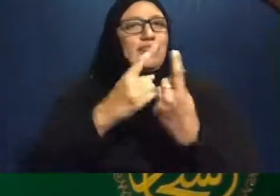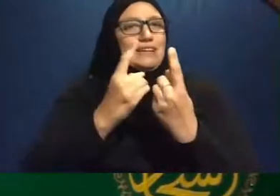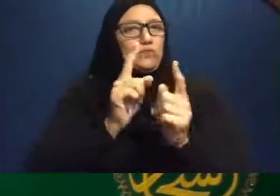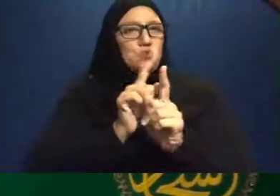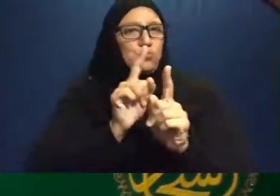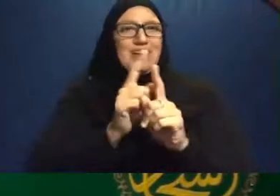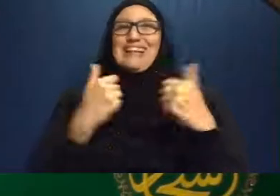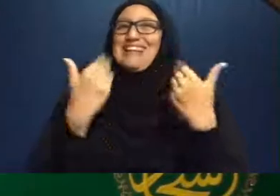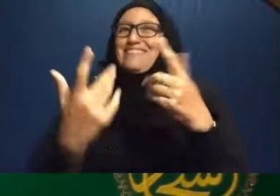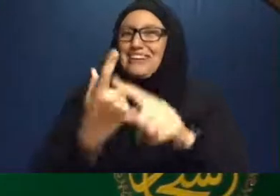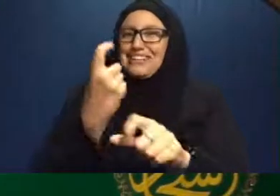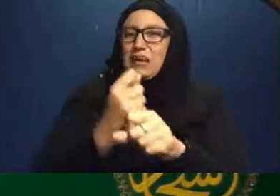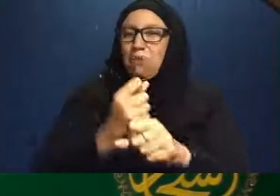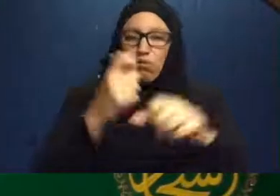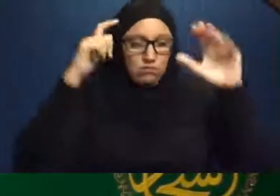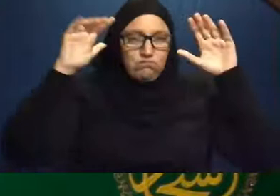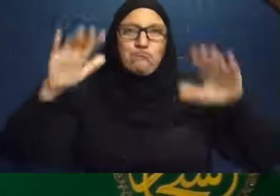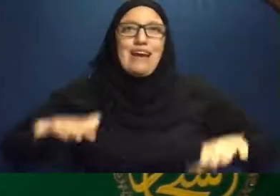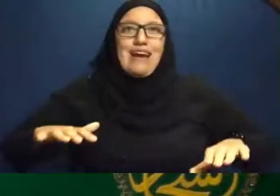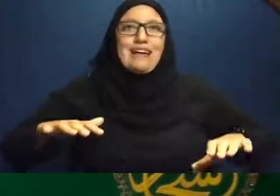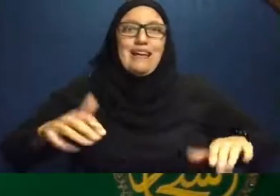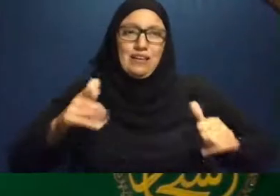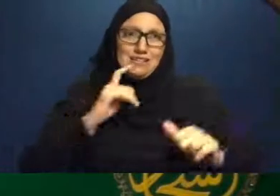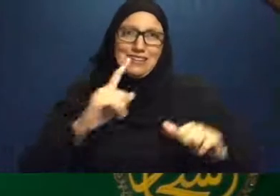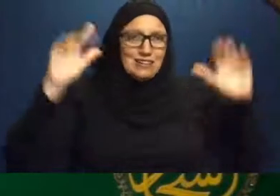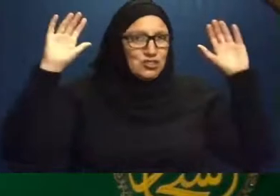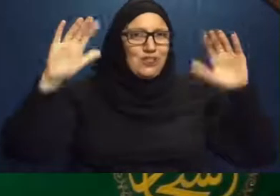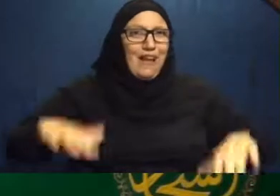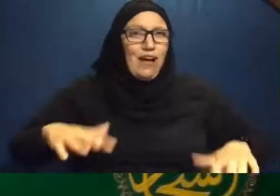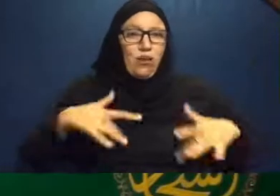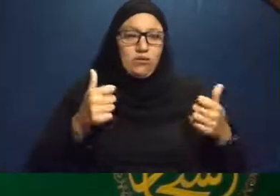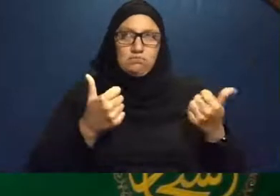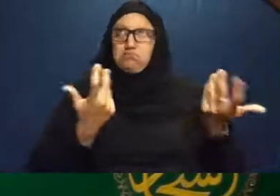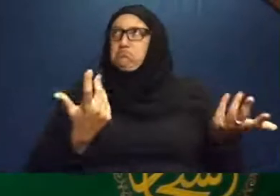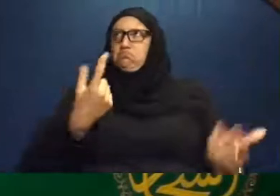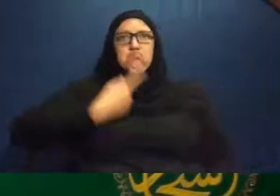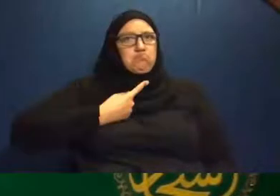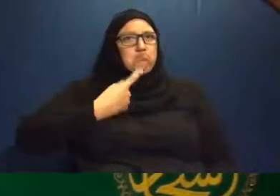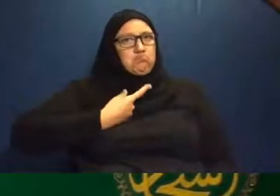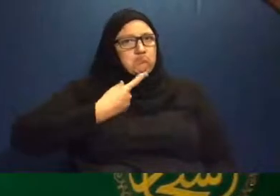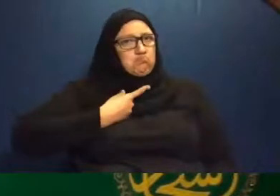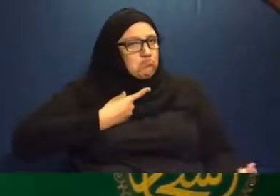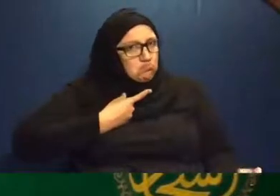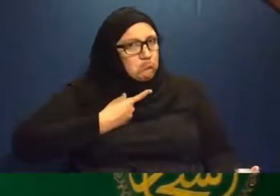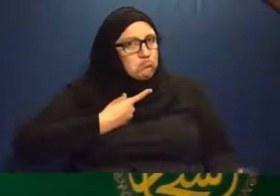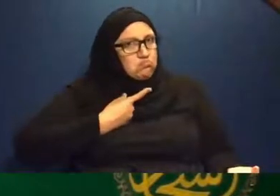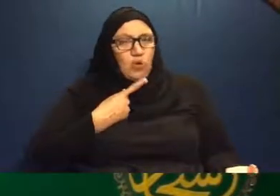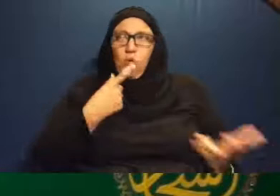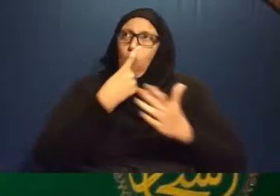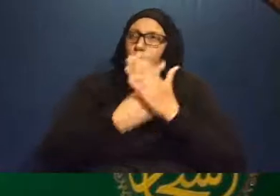introducing social aspects. Even take the example of daily prayers. As I said, Salat seems to be a very